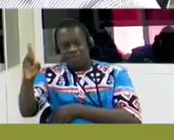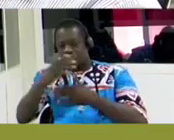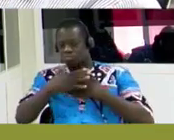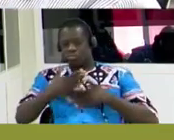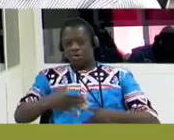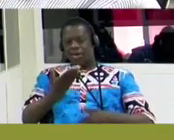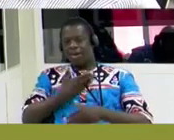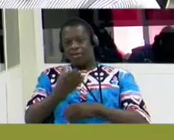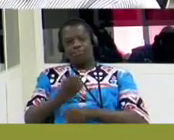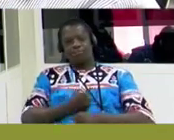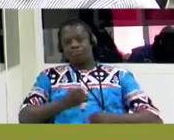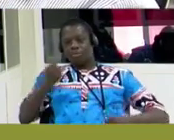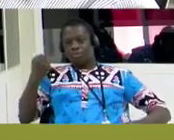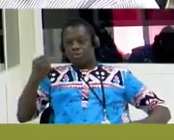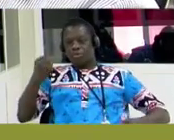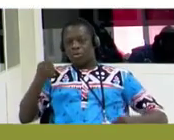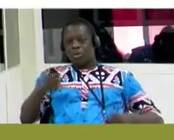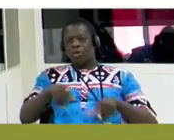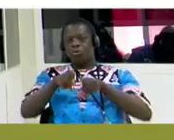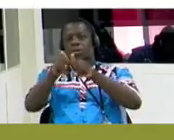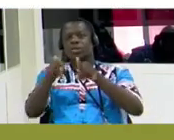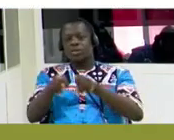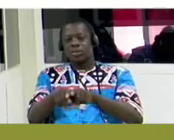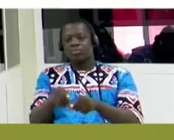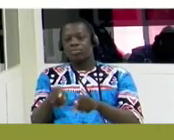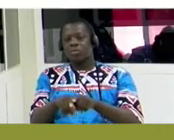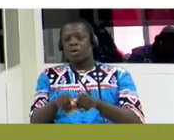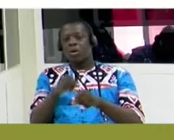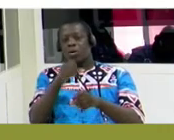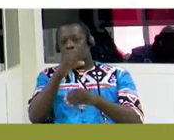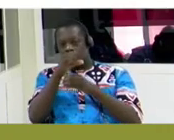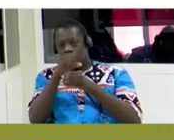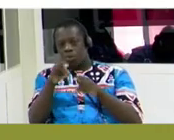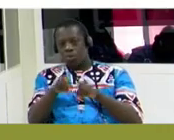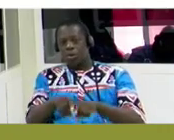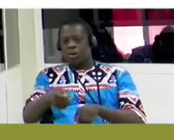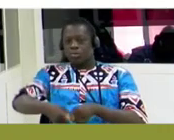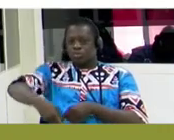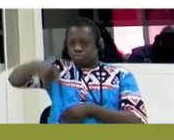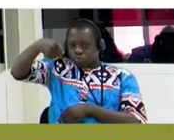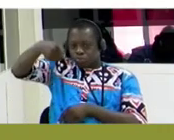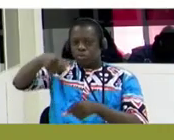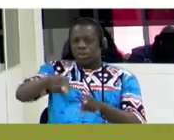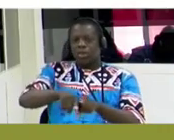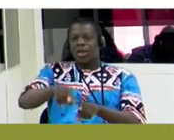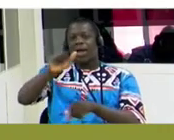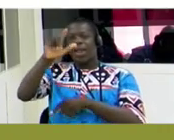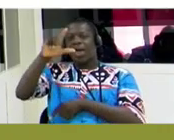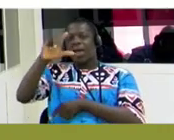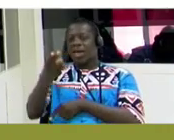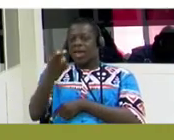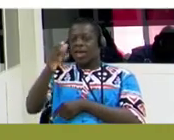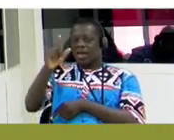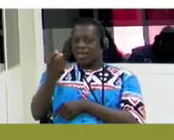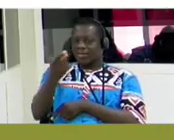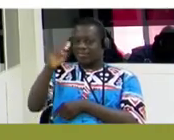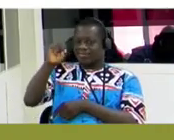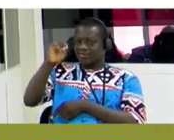rifle with plastic bag. Yeah, Martin was having plastic bag with